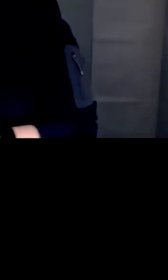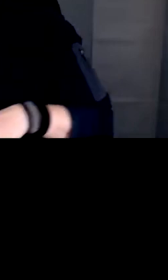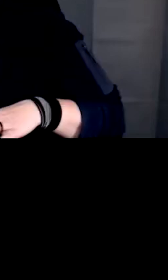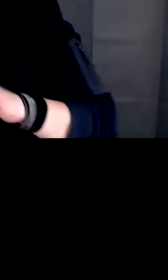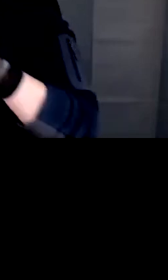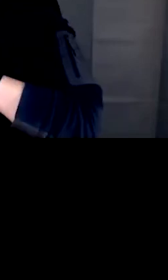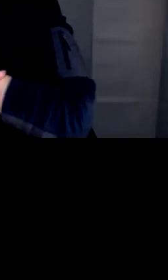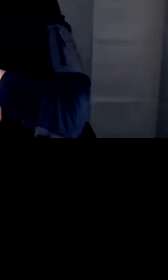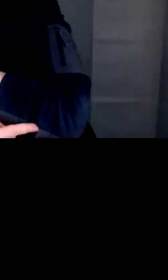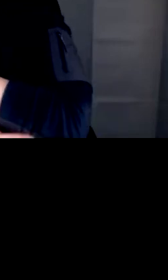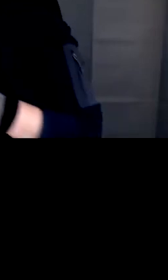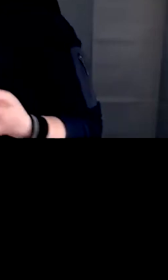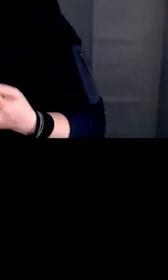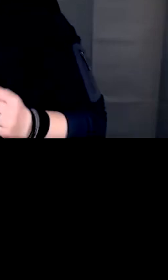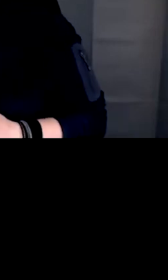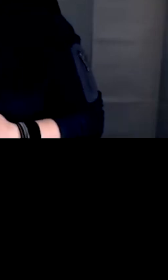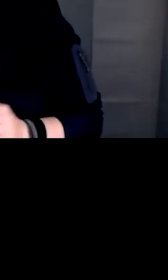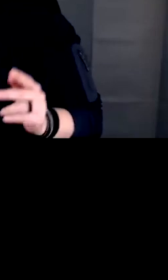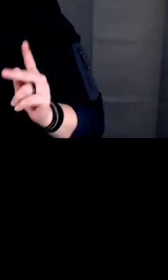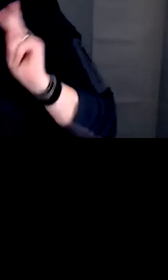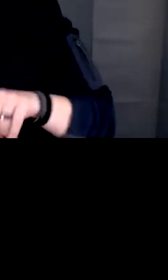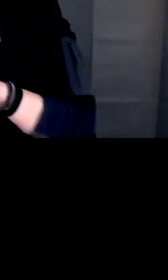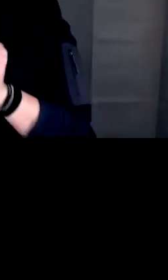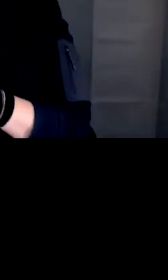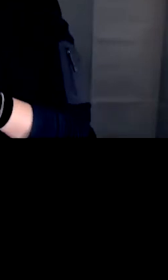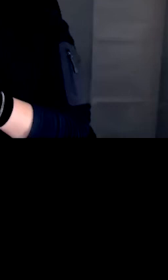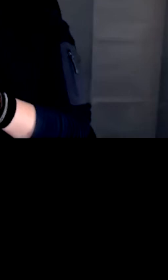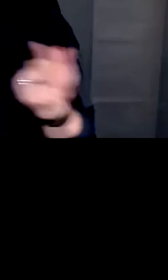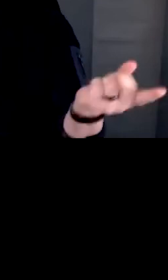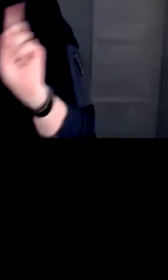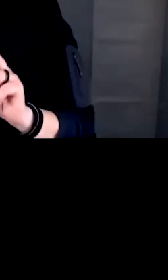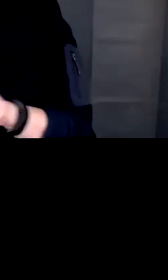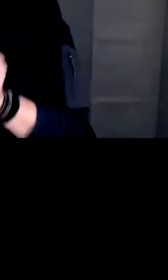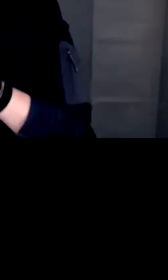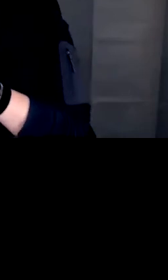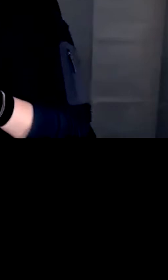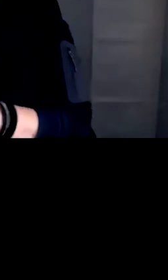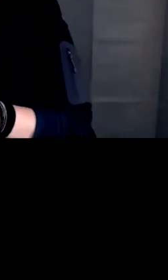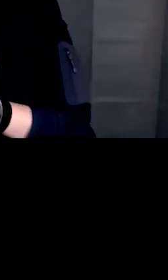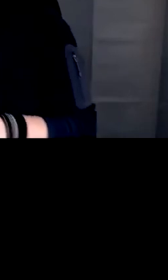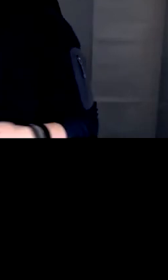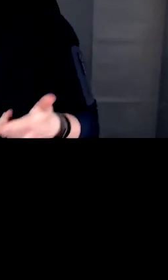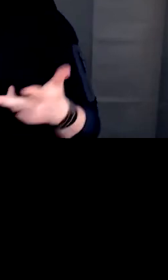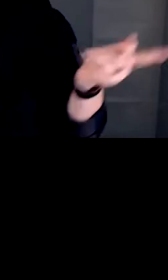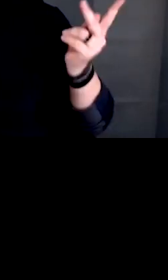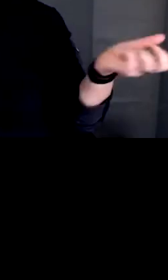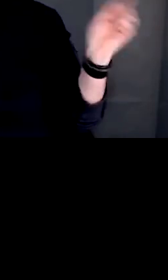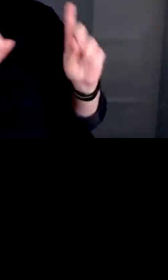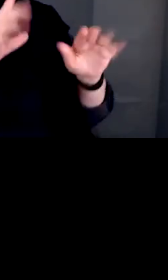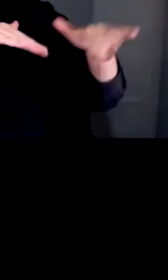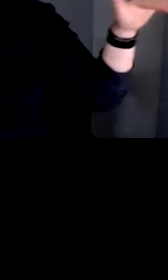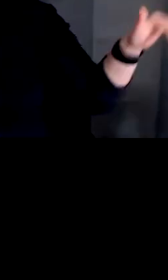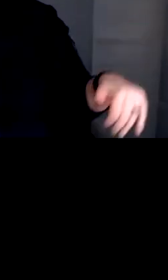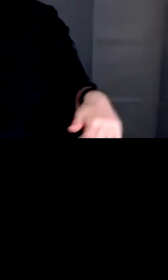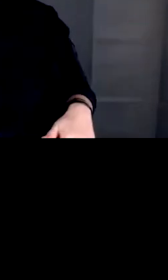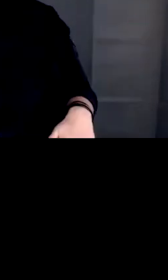same project who wouldn't normally, or people painting a mural on a wall. The research shows, based on the